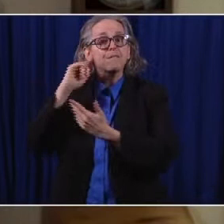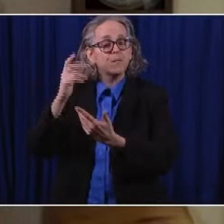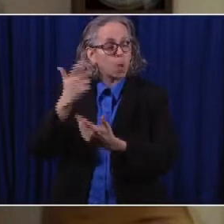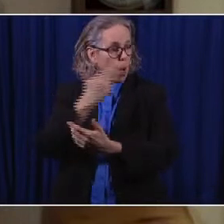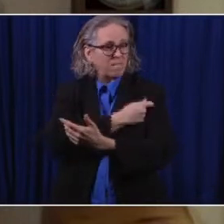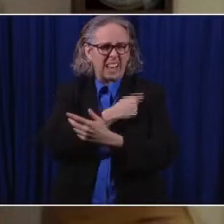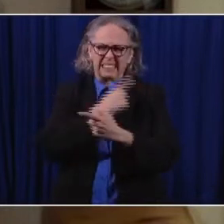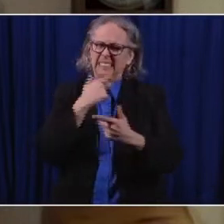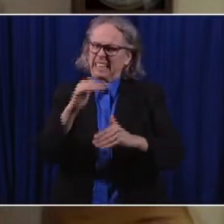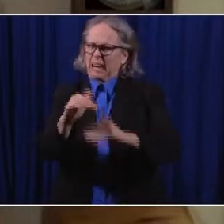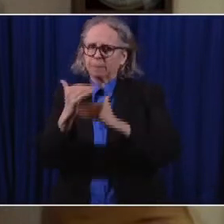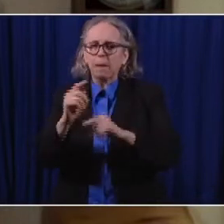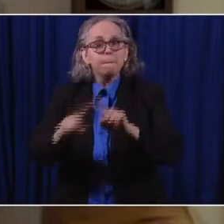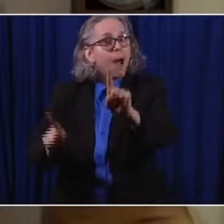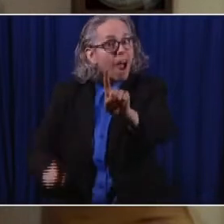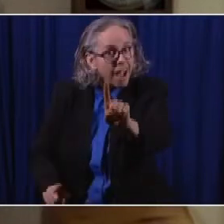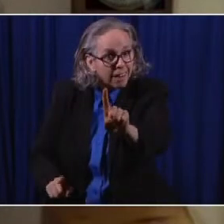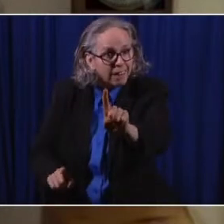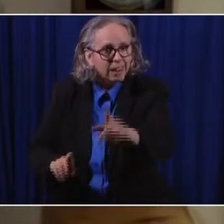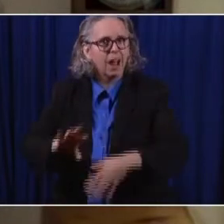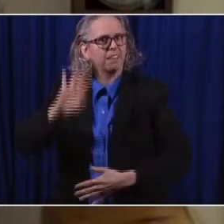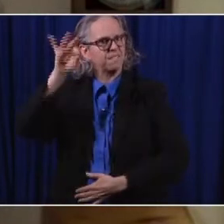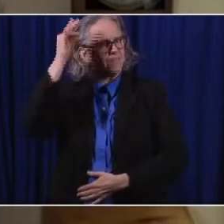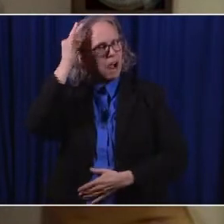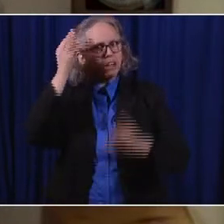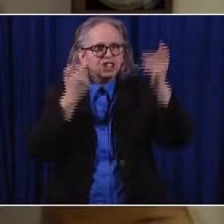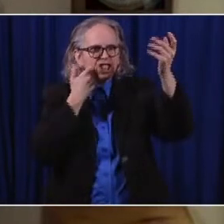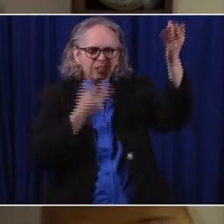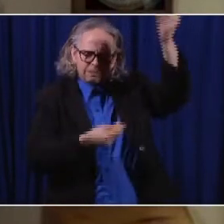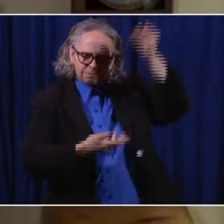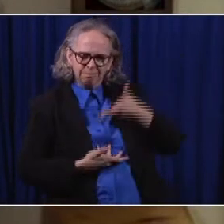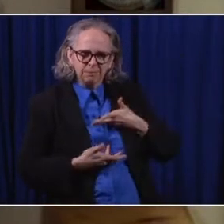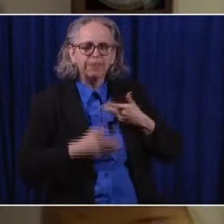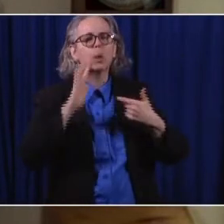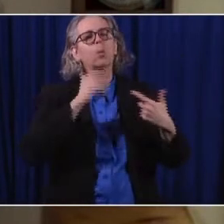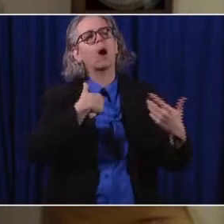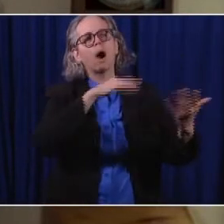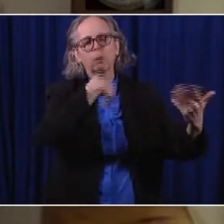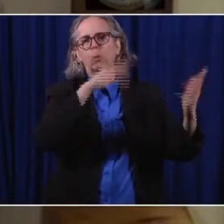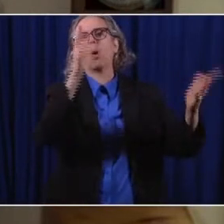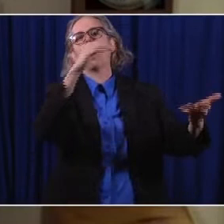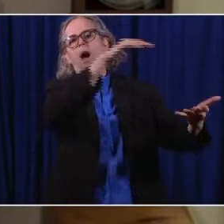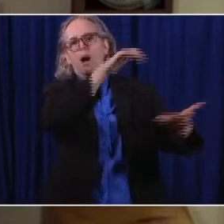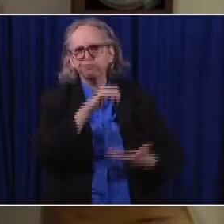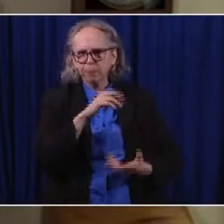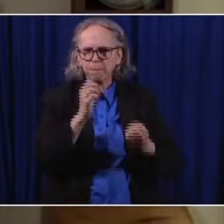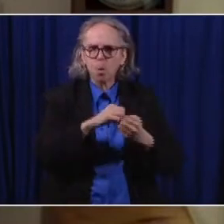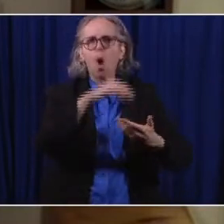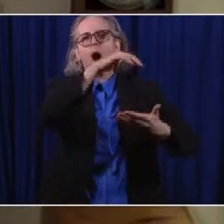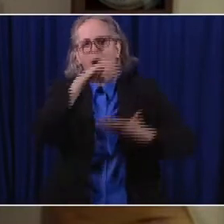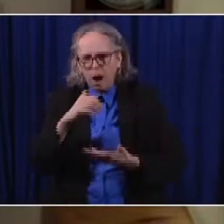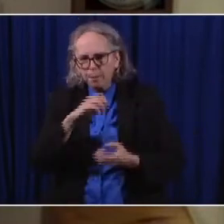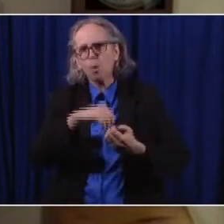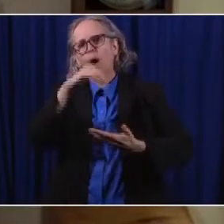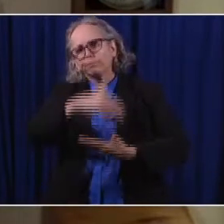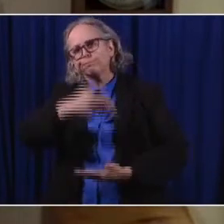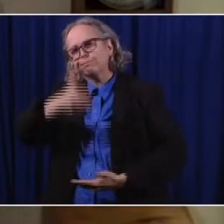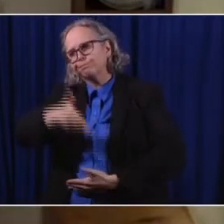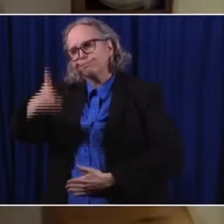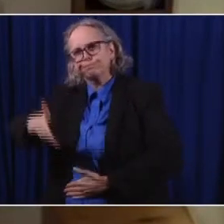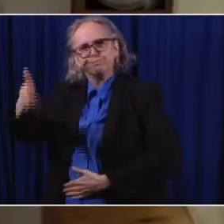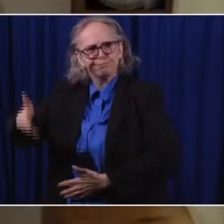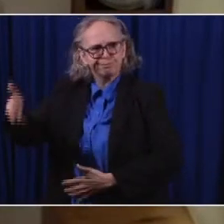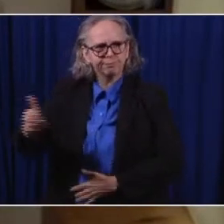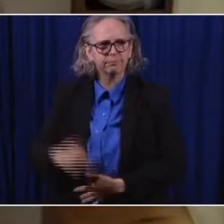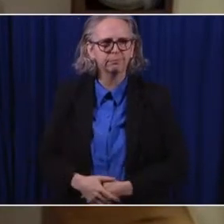continue to get vaccines throughout the rest of the month. And so these are the estimates that we will get.